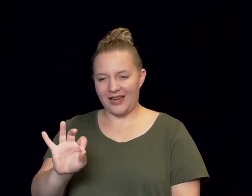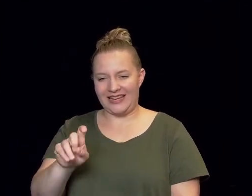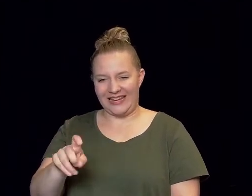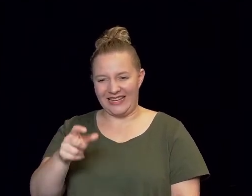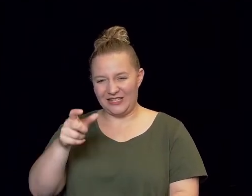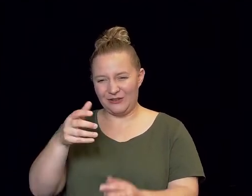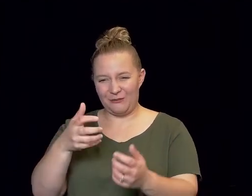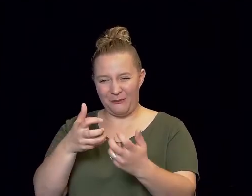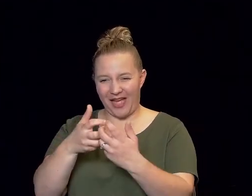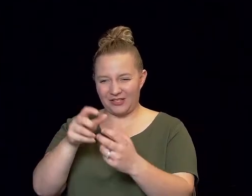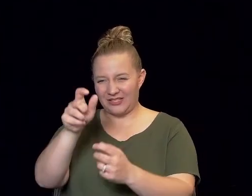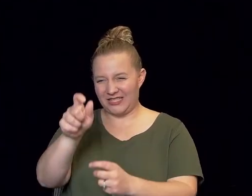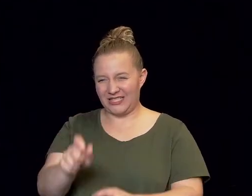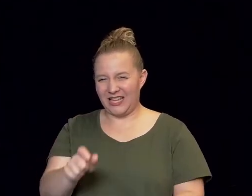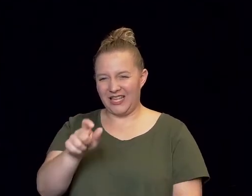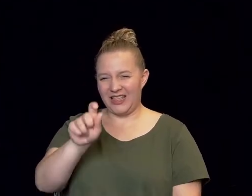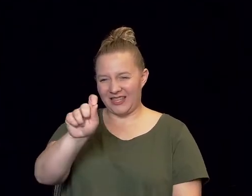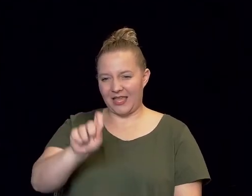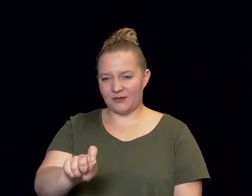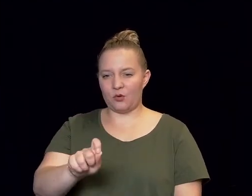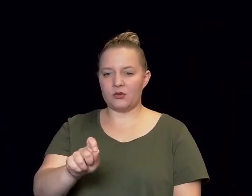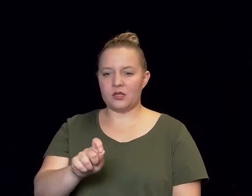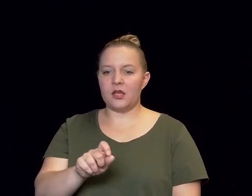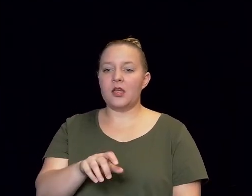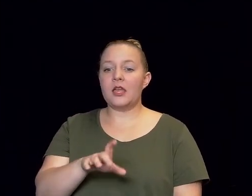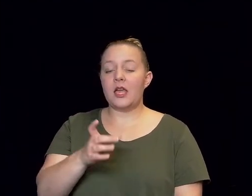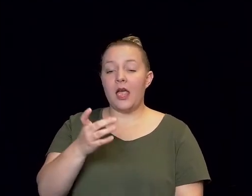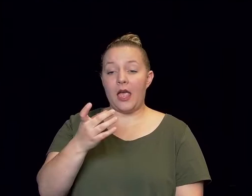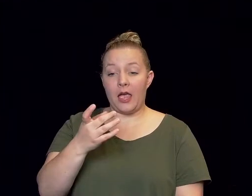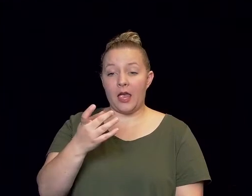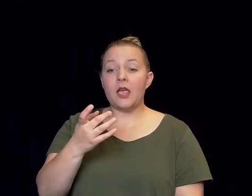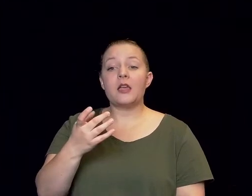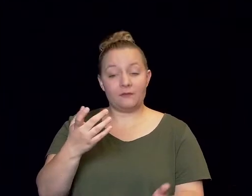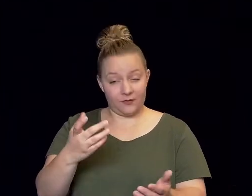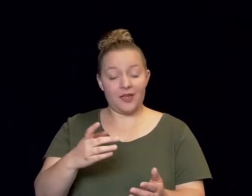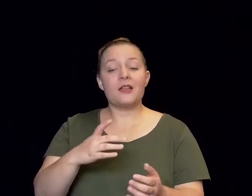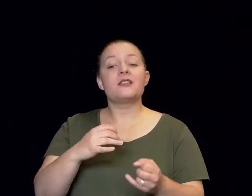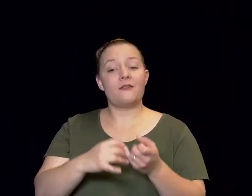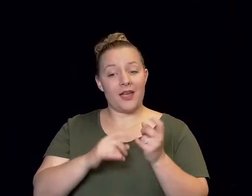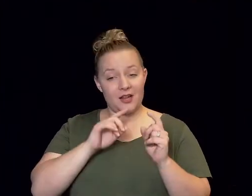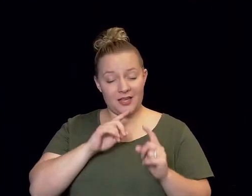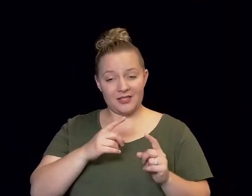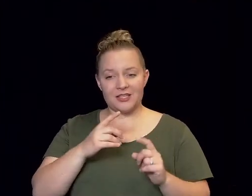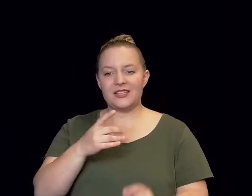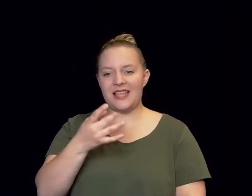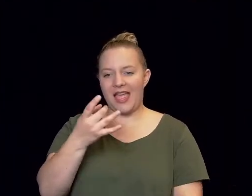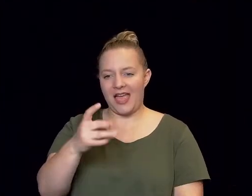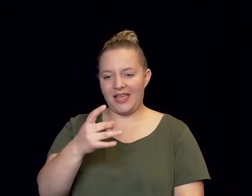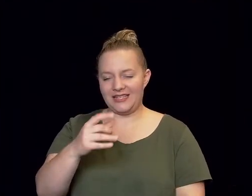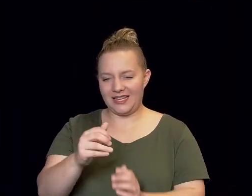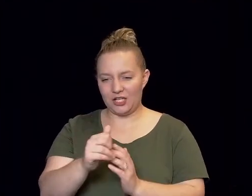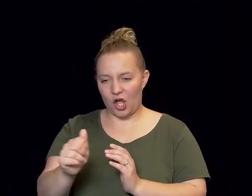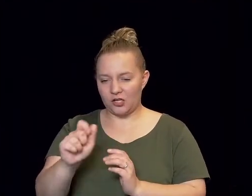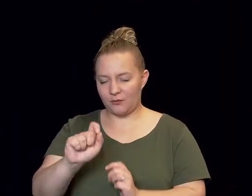13, 14, 5, 6, 7, 8. Therefore, our final answer is